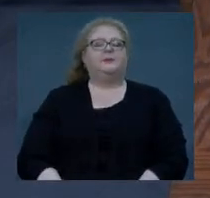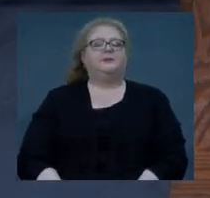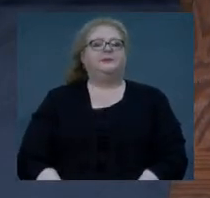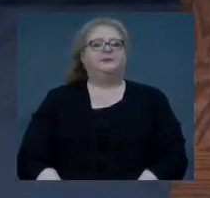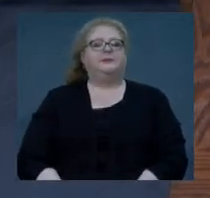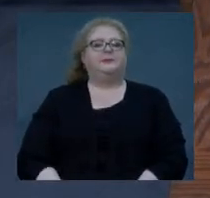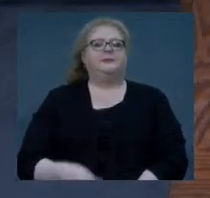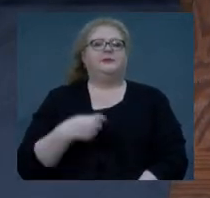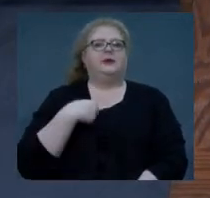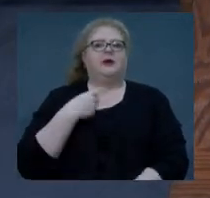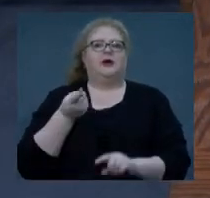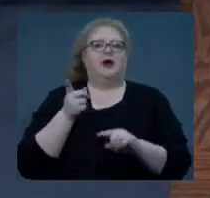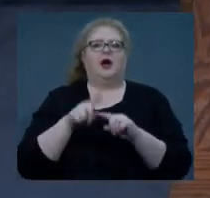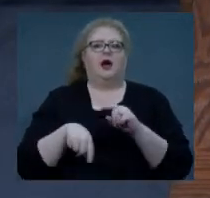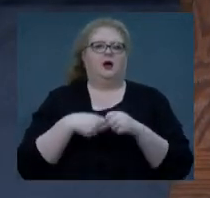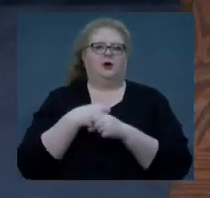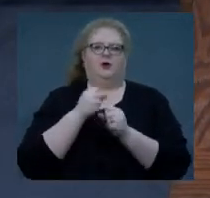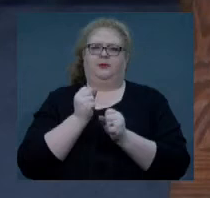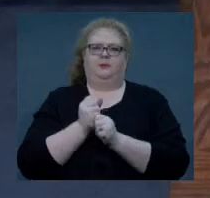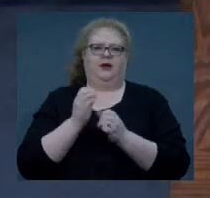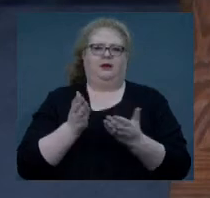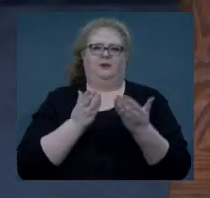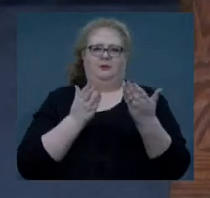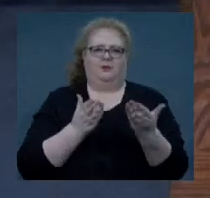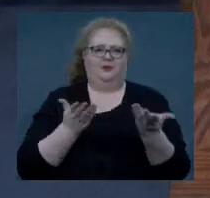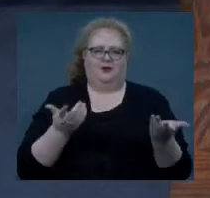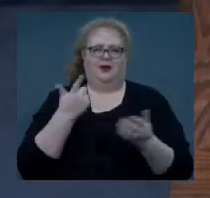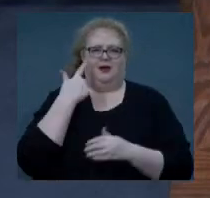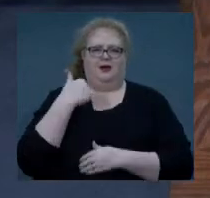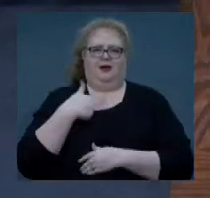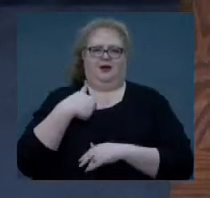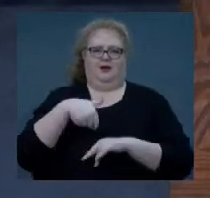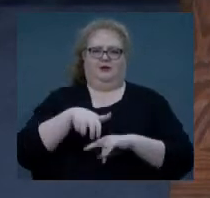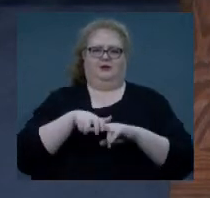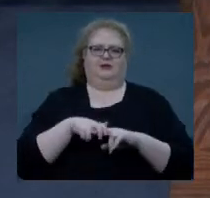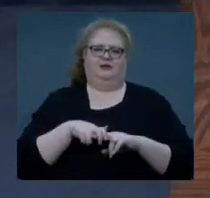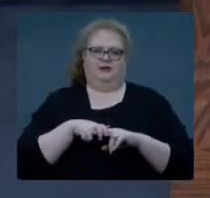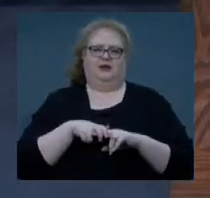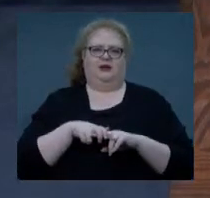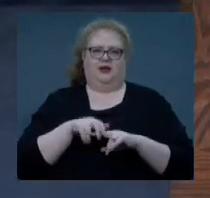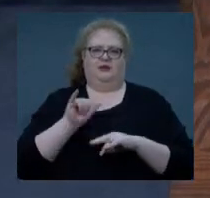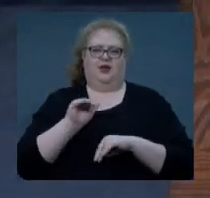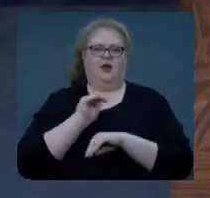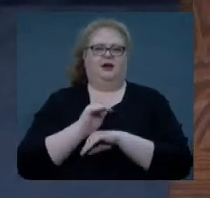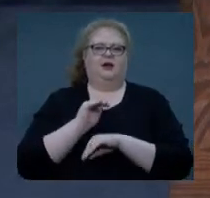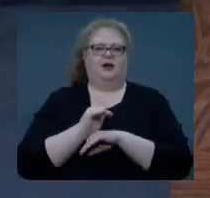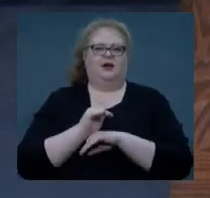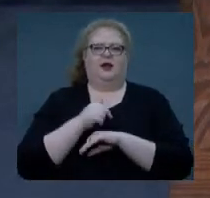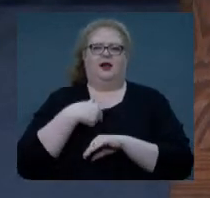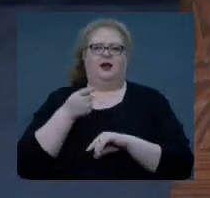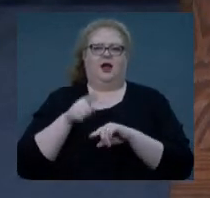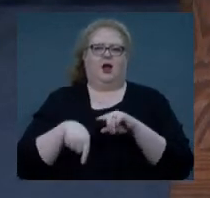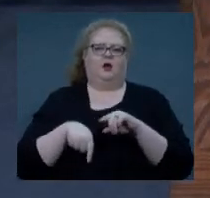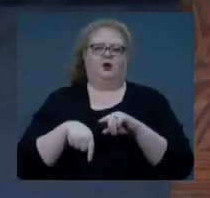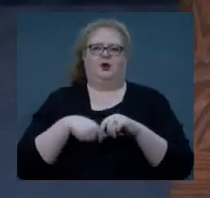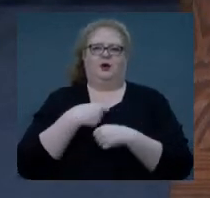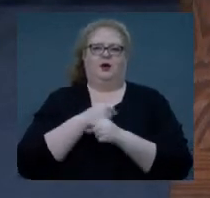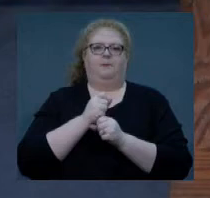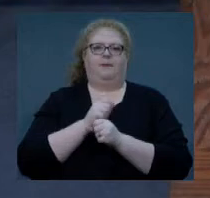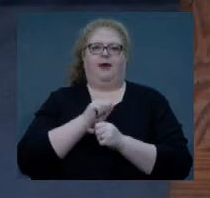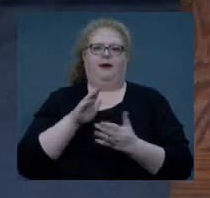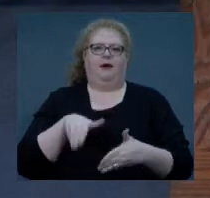couldn't make the motion because I was sitting in the chair that night. So I couldn't get a motion made for